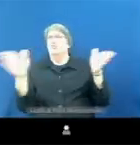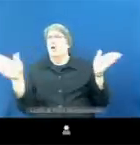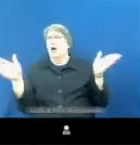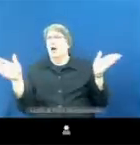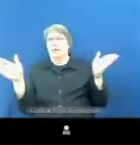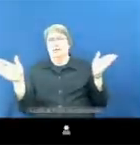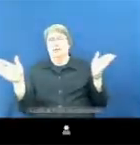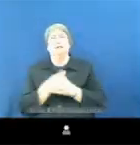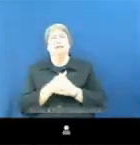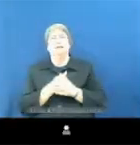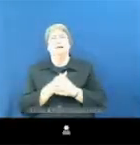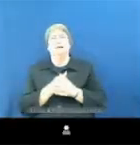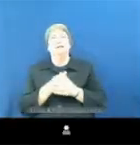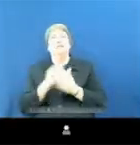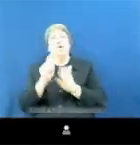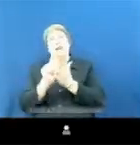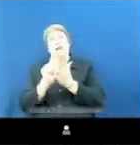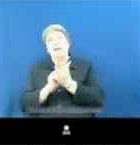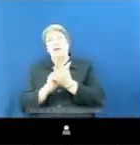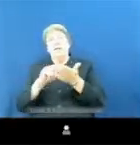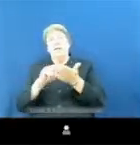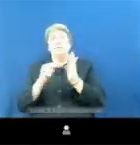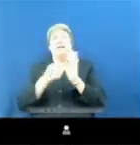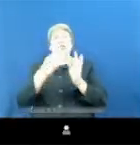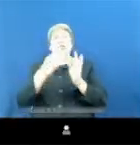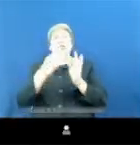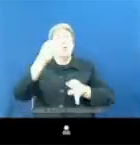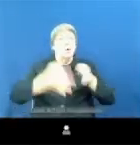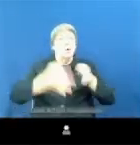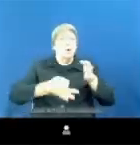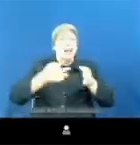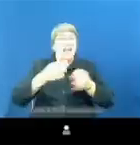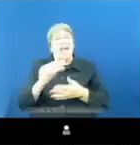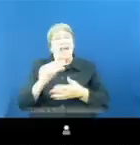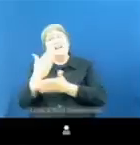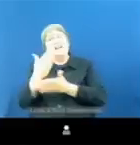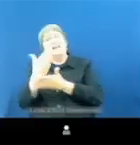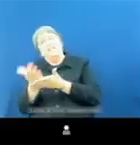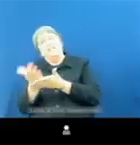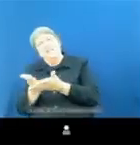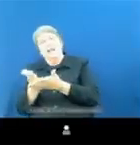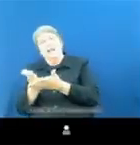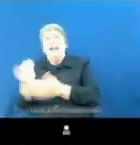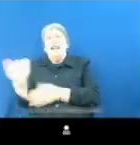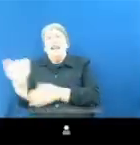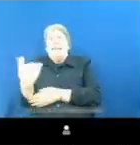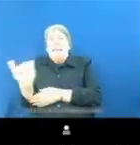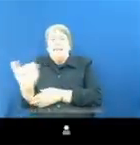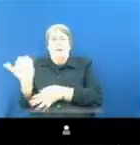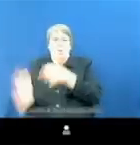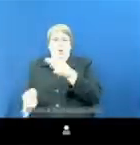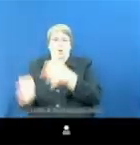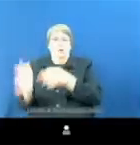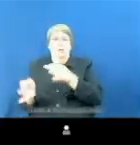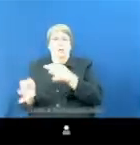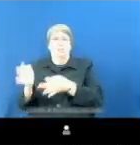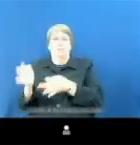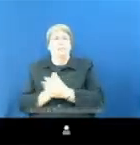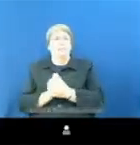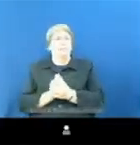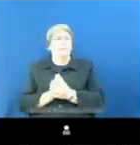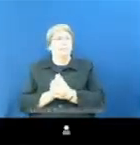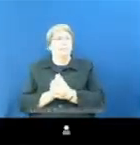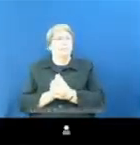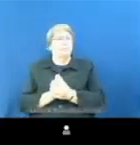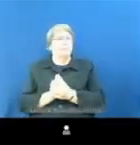it includes both quasi-legal and court interpreting. According to Gonzalez, The Fundamentals of